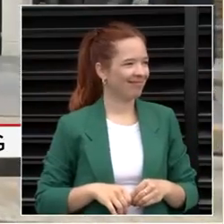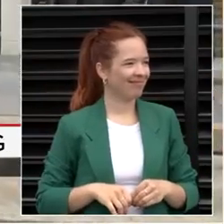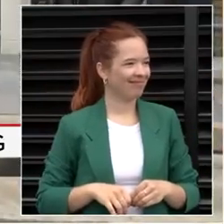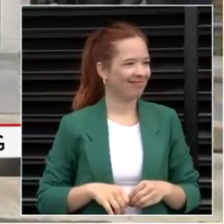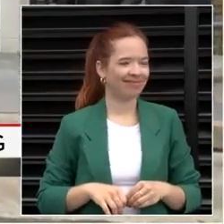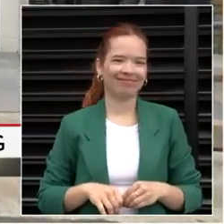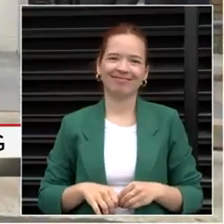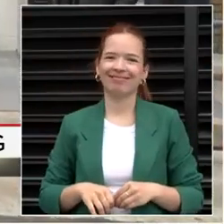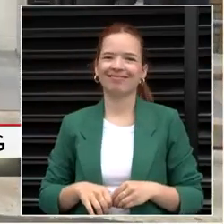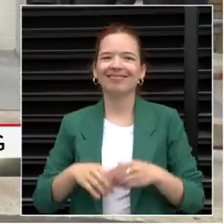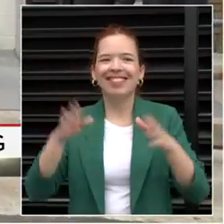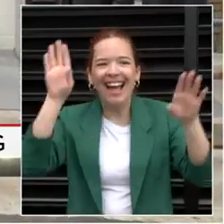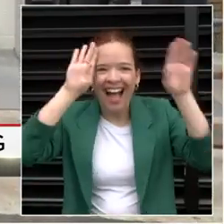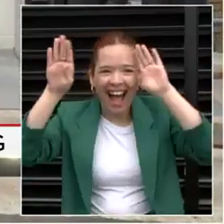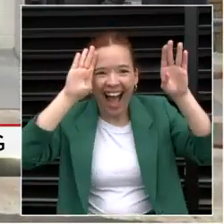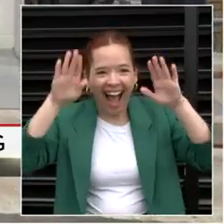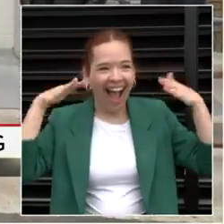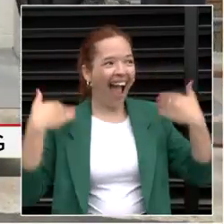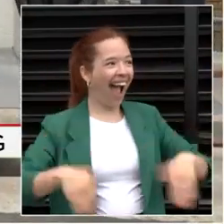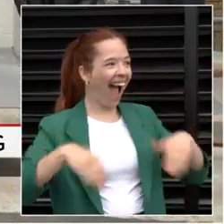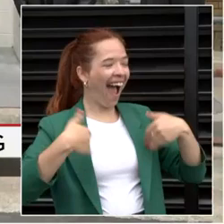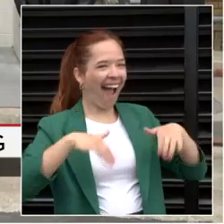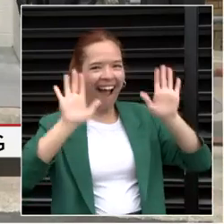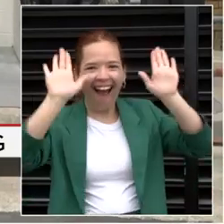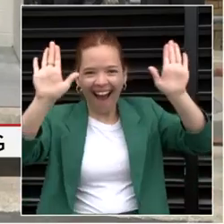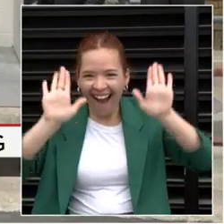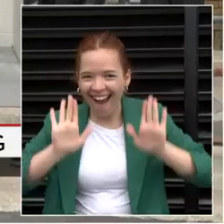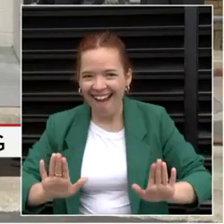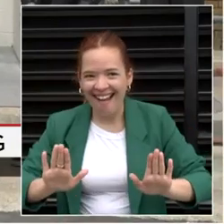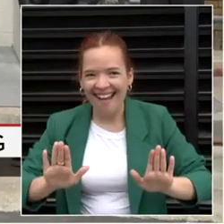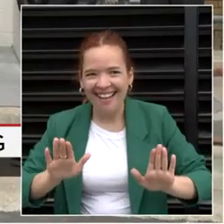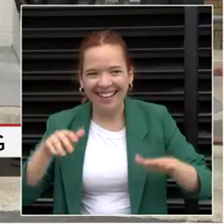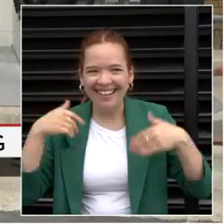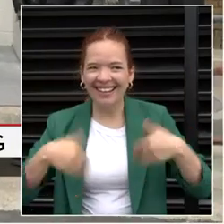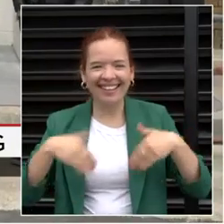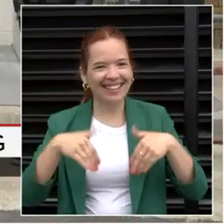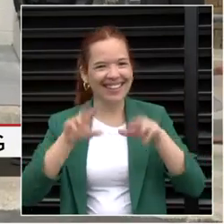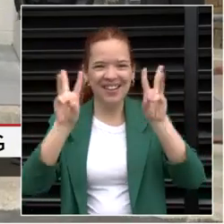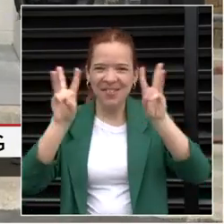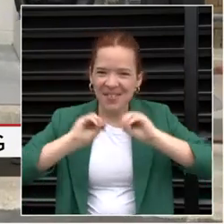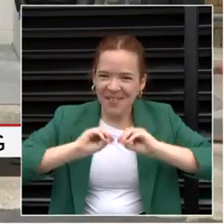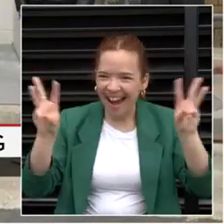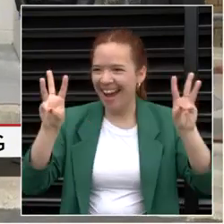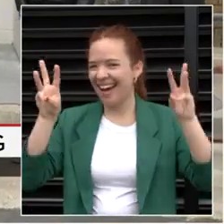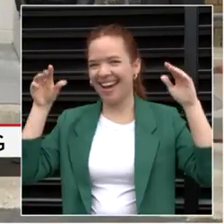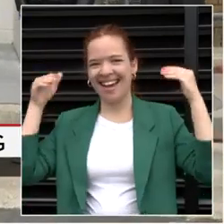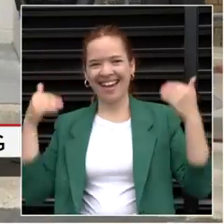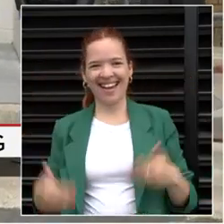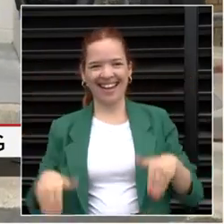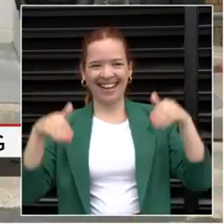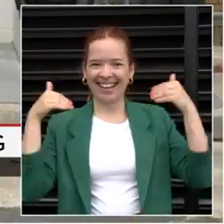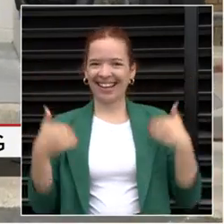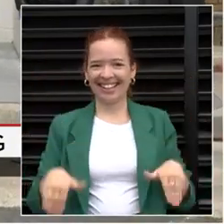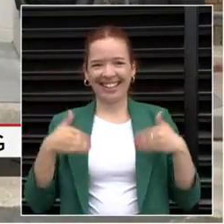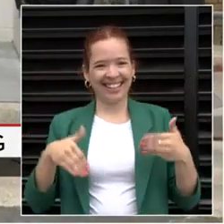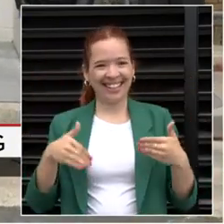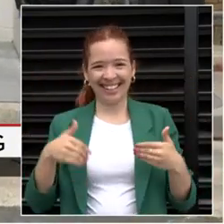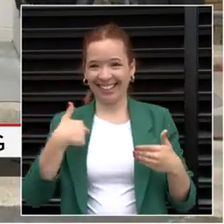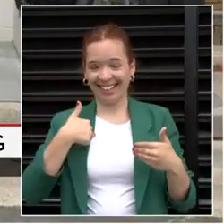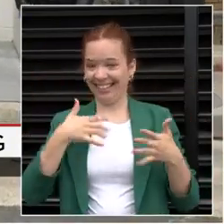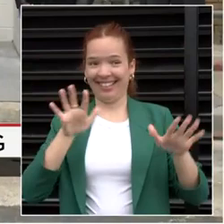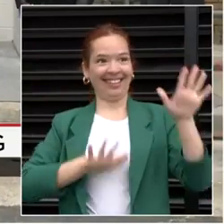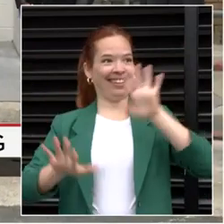Hi. Oh my God. Wow. This is really incredibly overwhelming, I have to